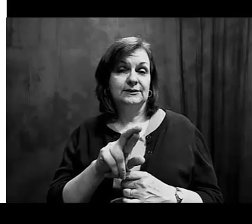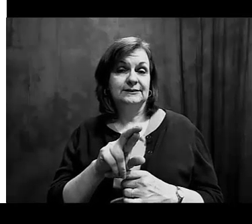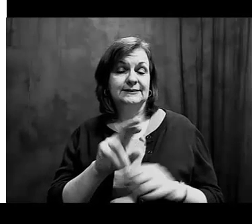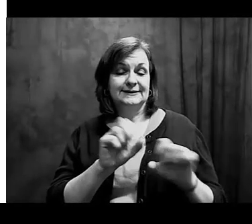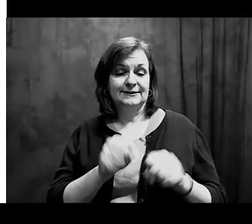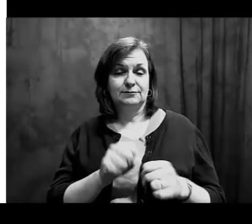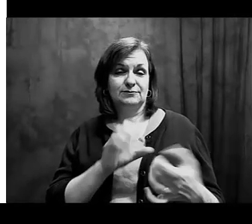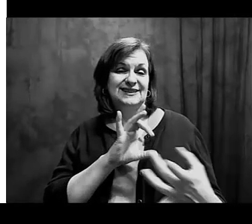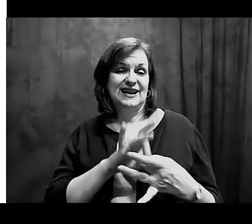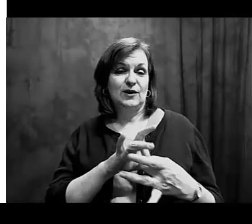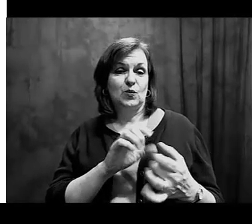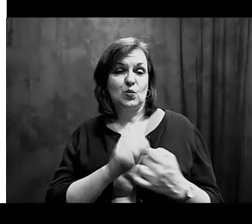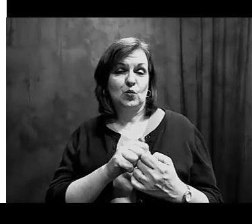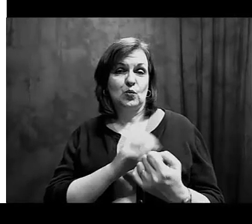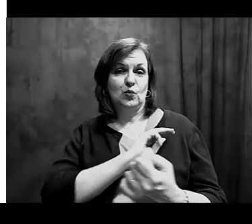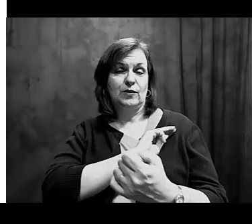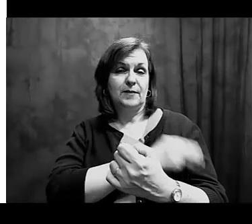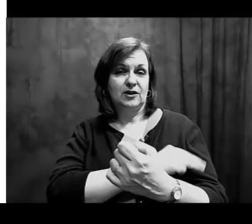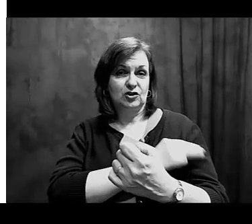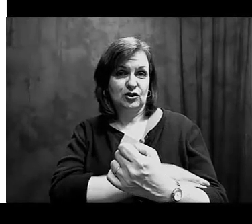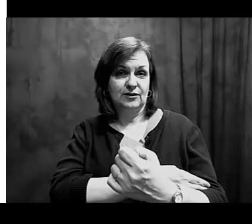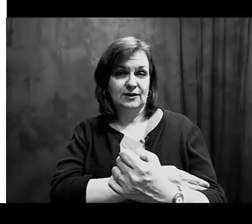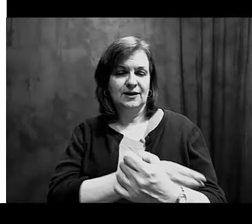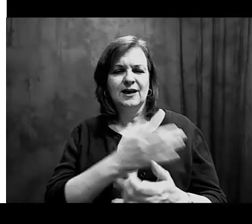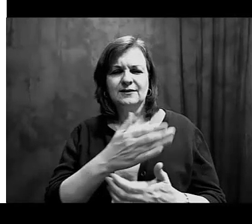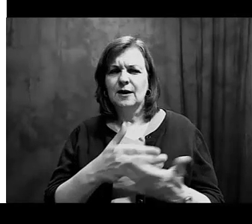and any of your body system organs.